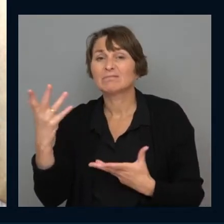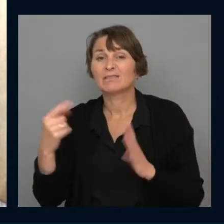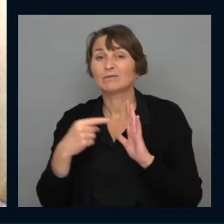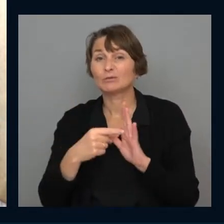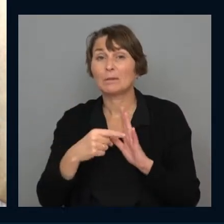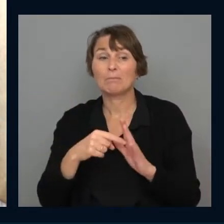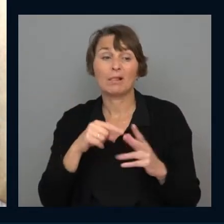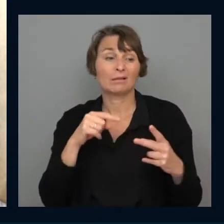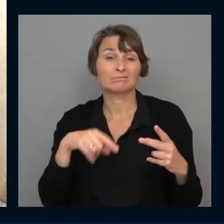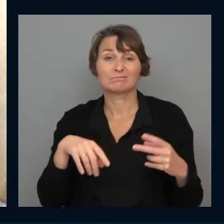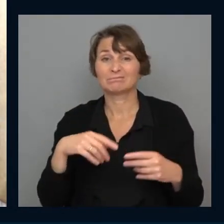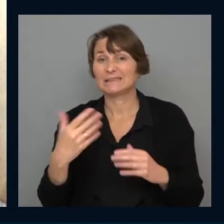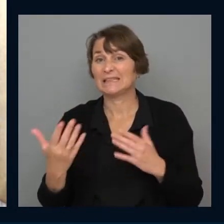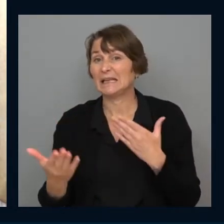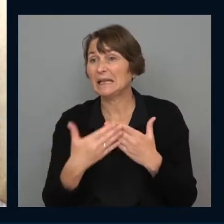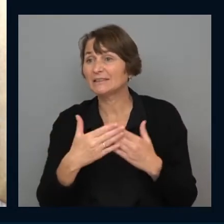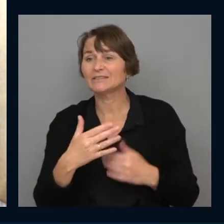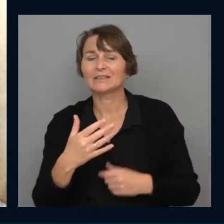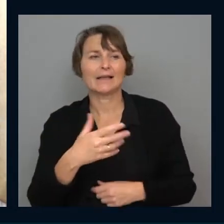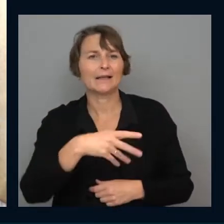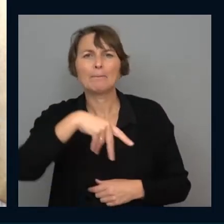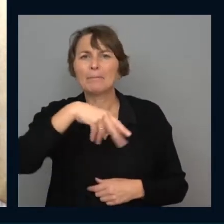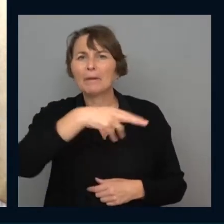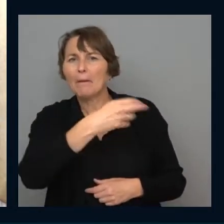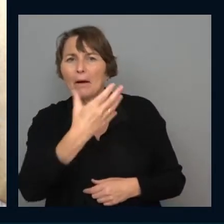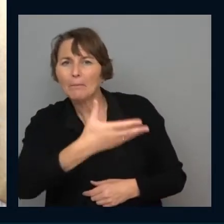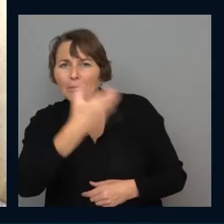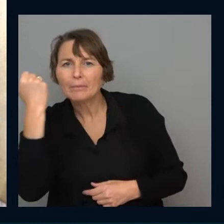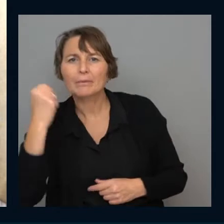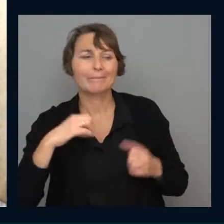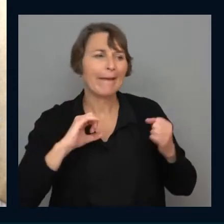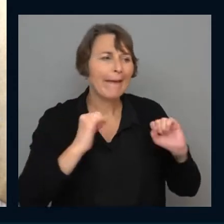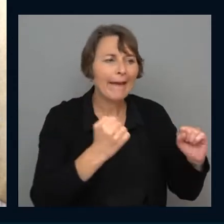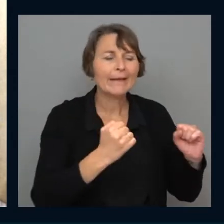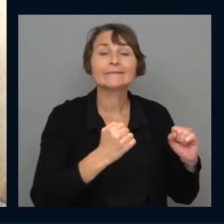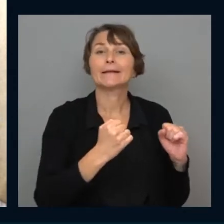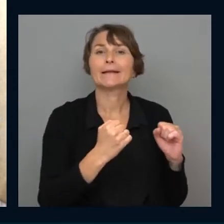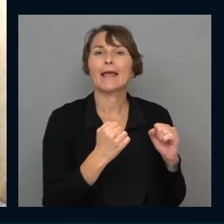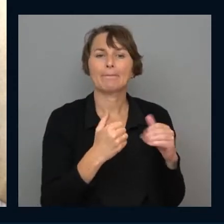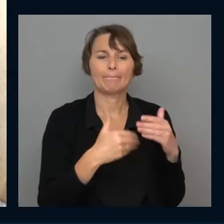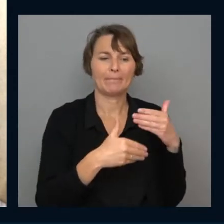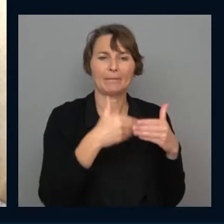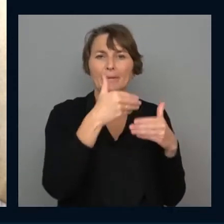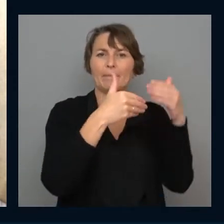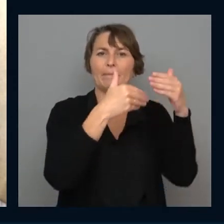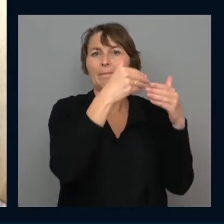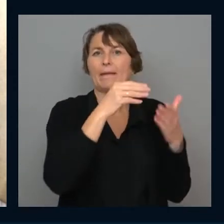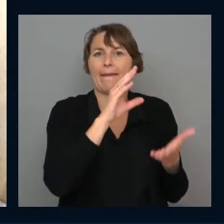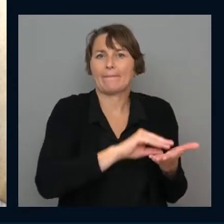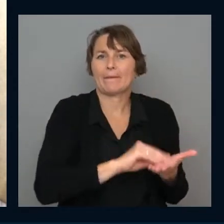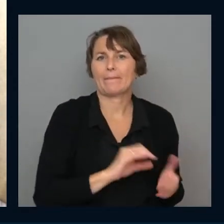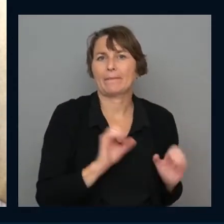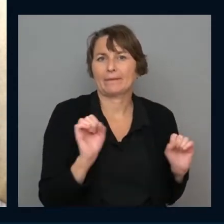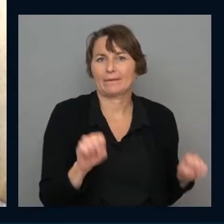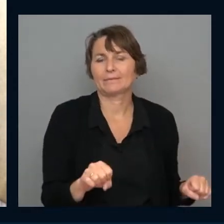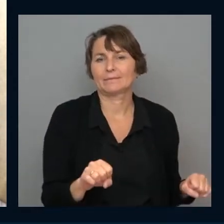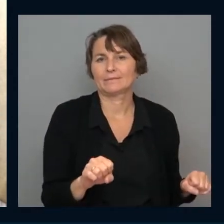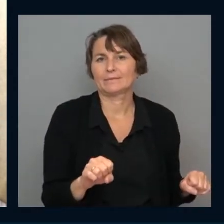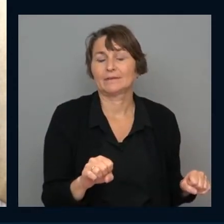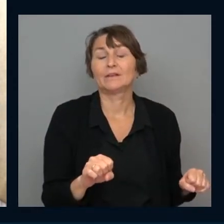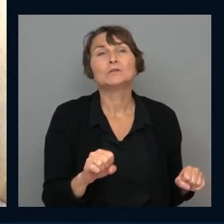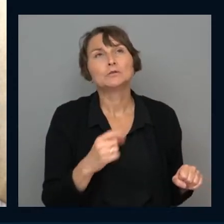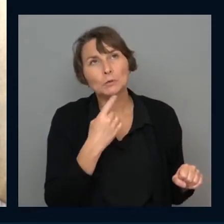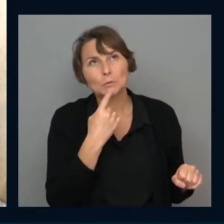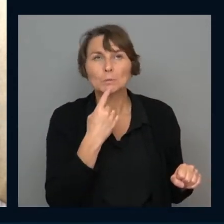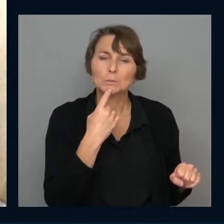you can kick off the action, and it can go ahead and build your application, run your test, maybe even provision everything using ARM templates